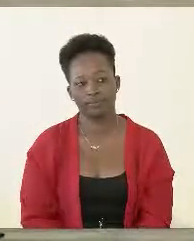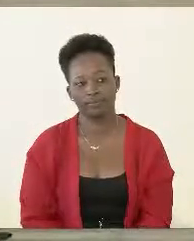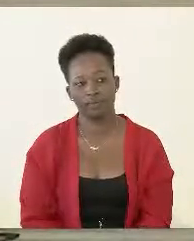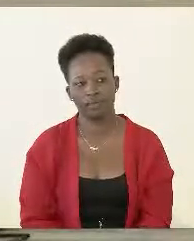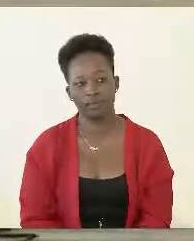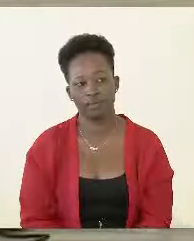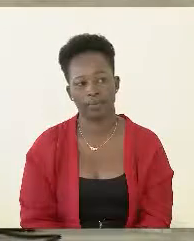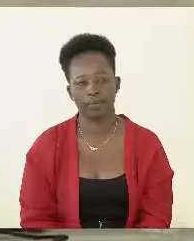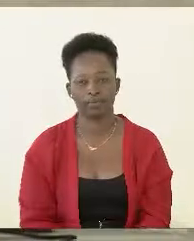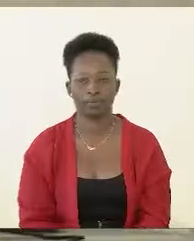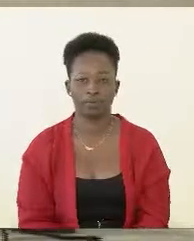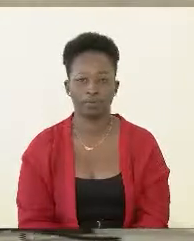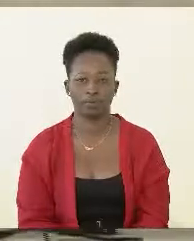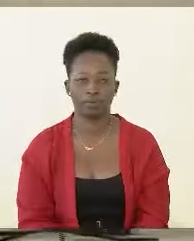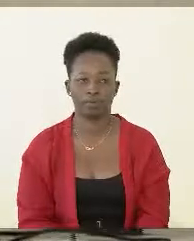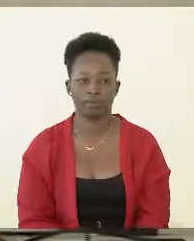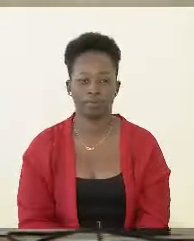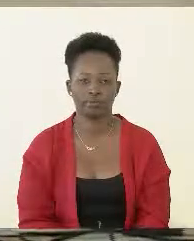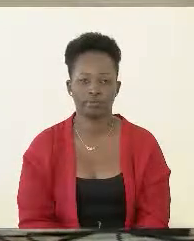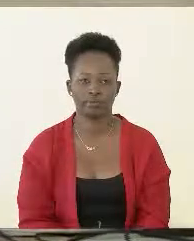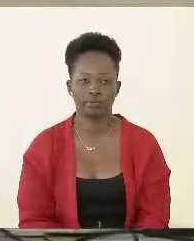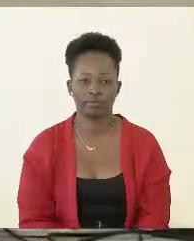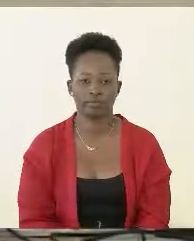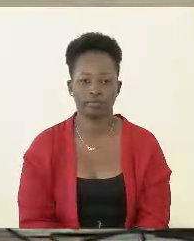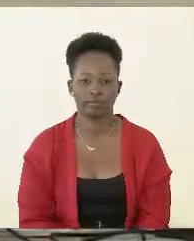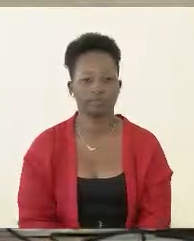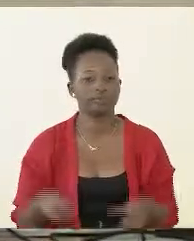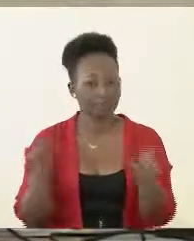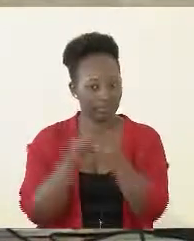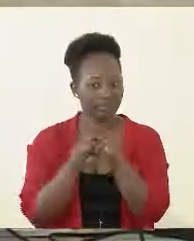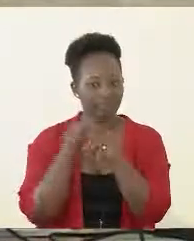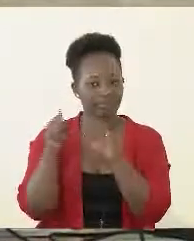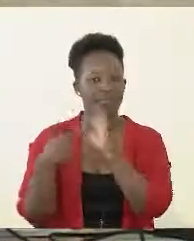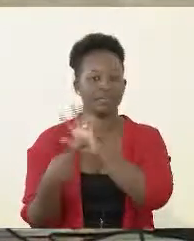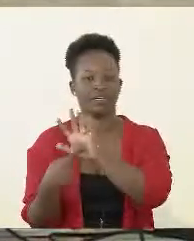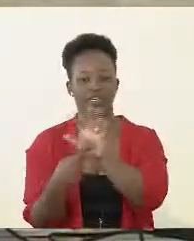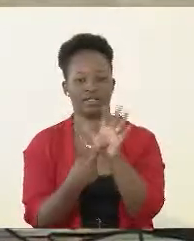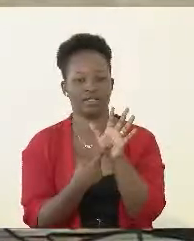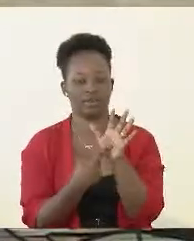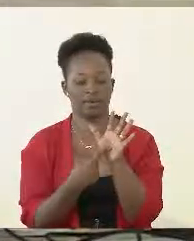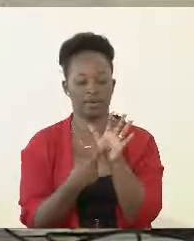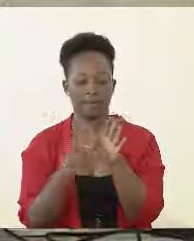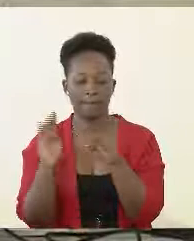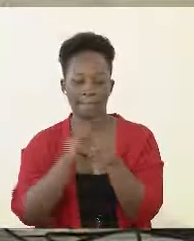of the country. So this is also an indicator, many parts of